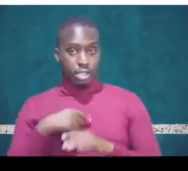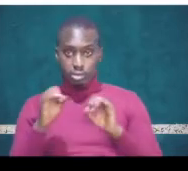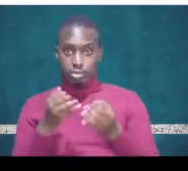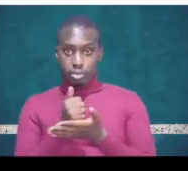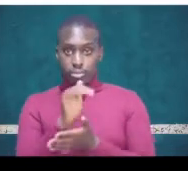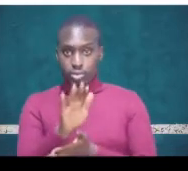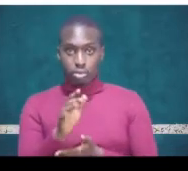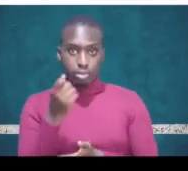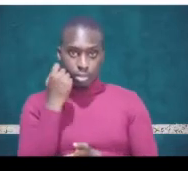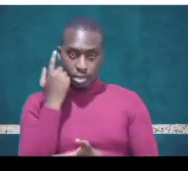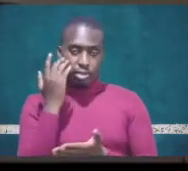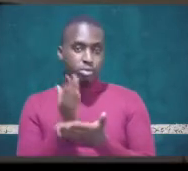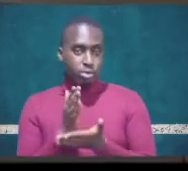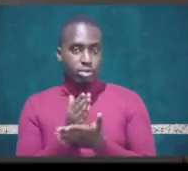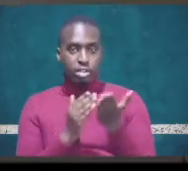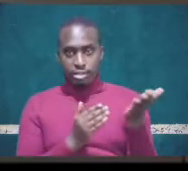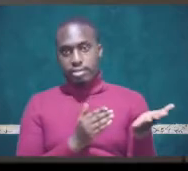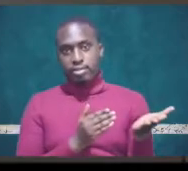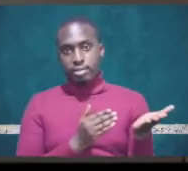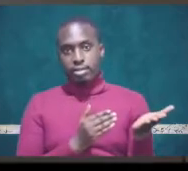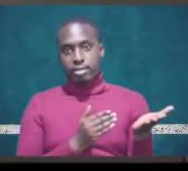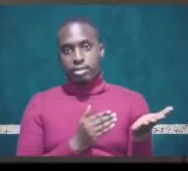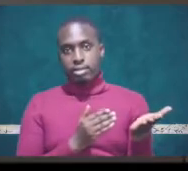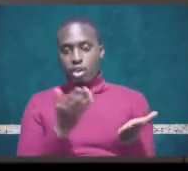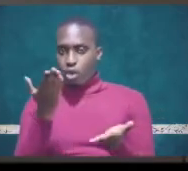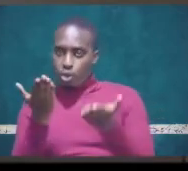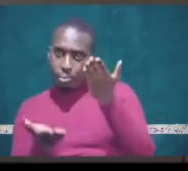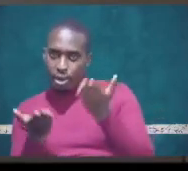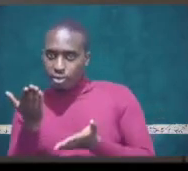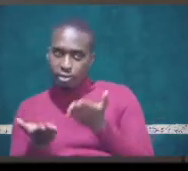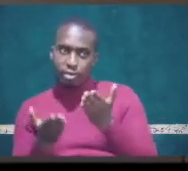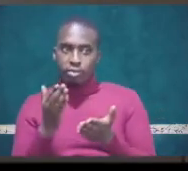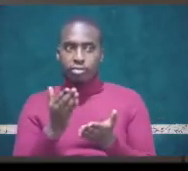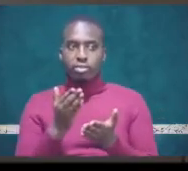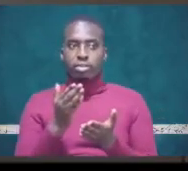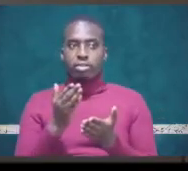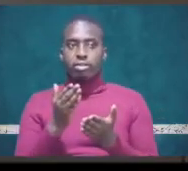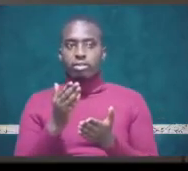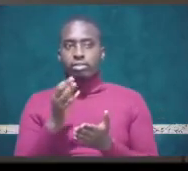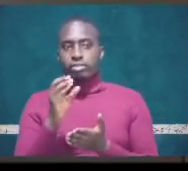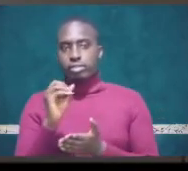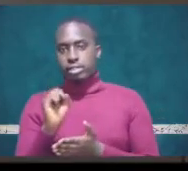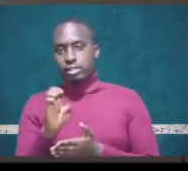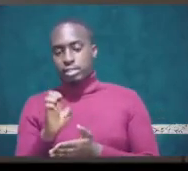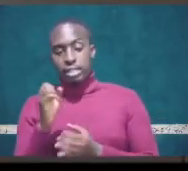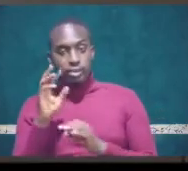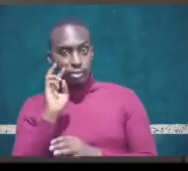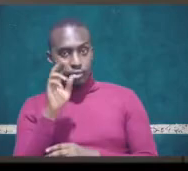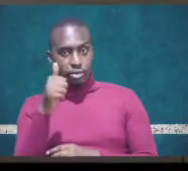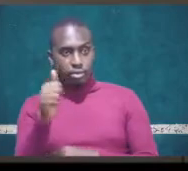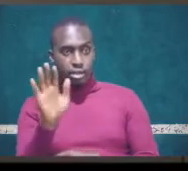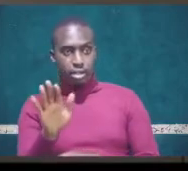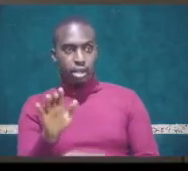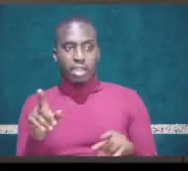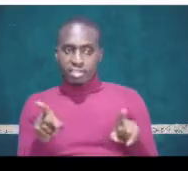help you to understand, of course, this comparison of the electromotive forces. If you have followed there,